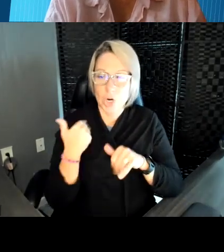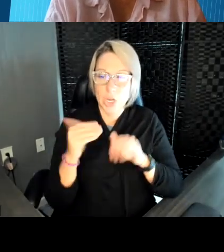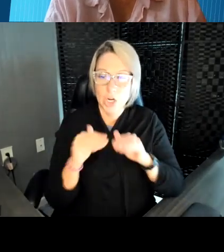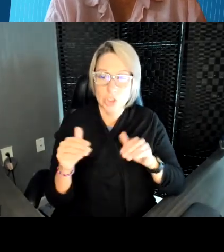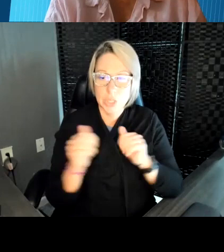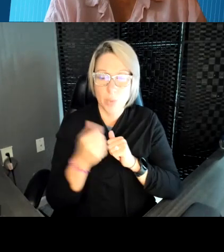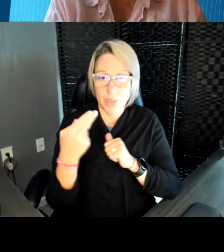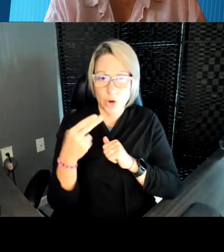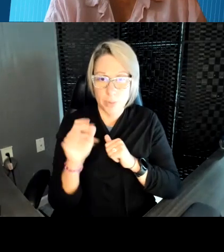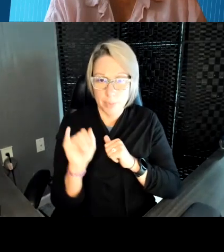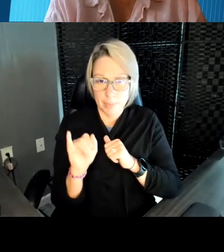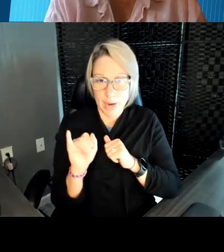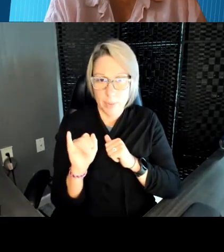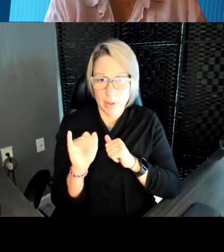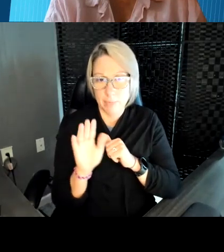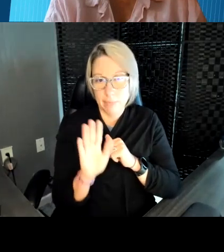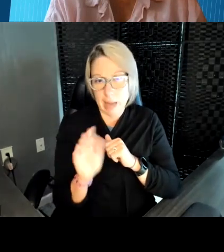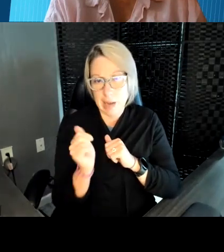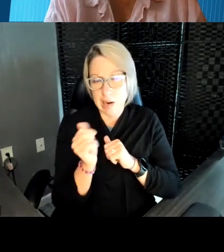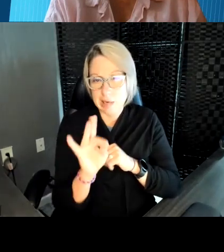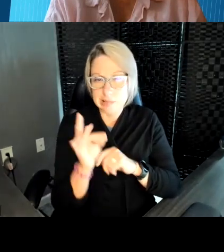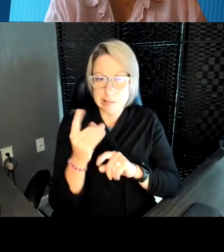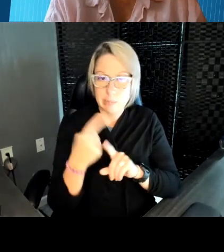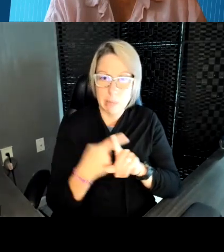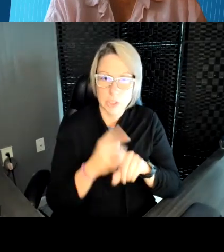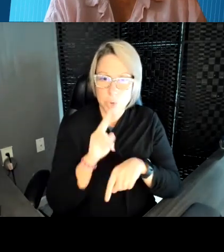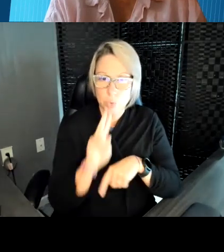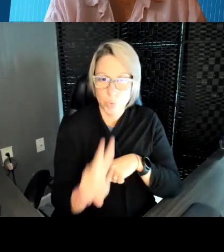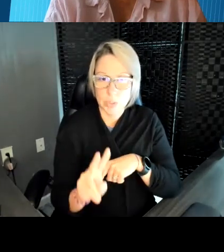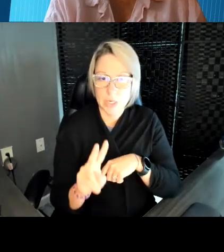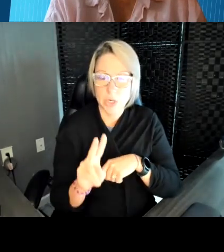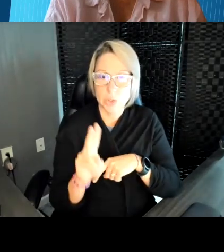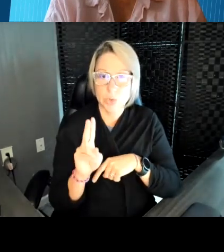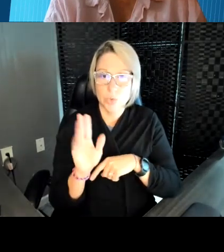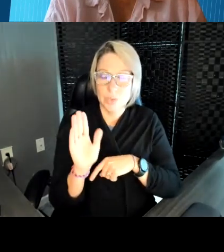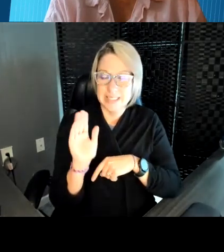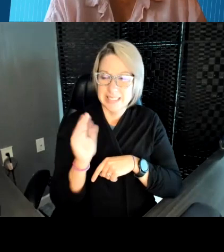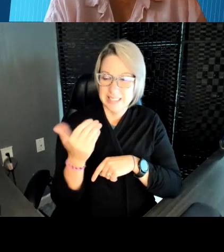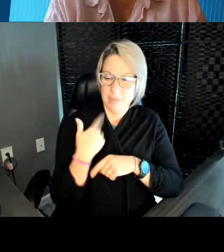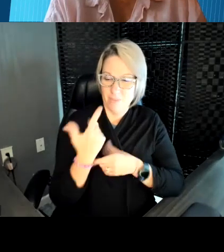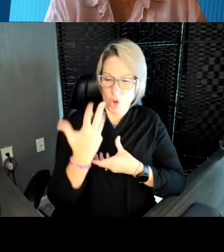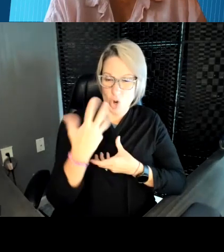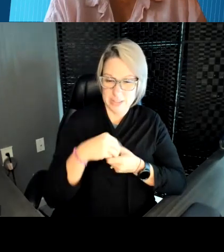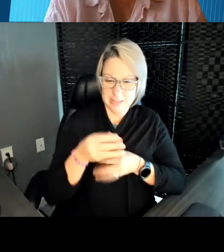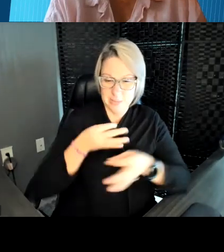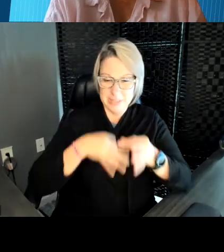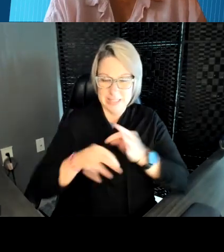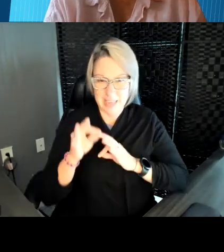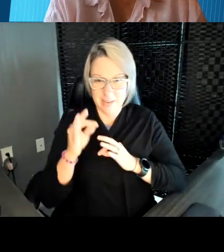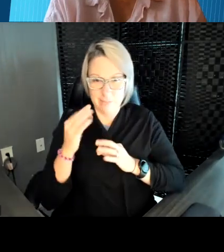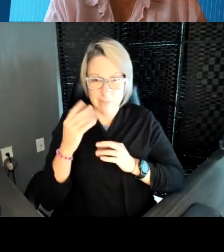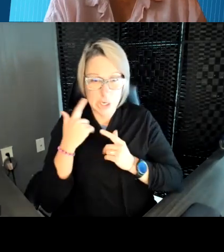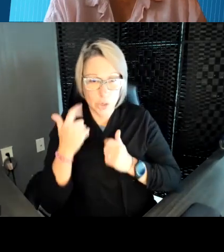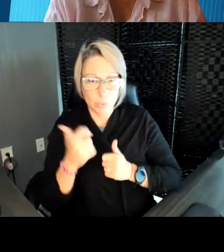impairment, about 18 months to 2 years, to appear to have autism rather than hearing problems? Or can you see